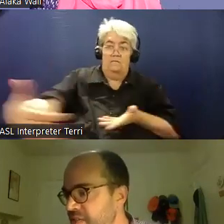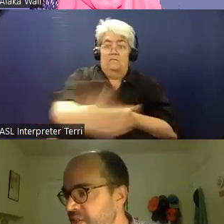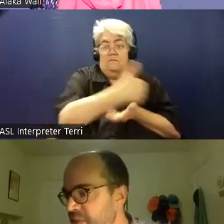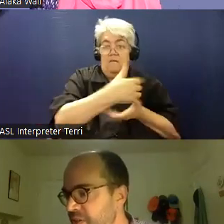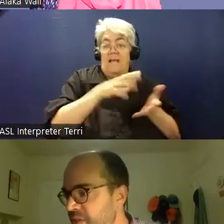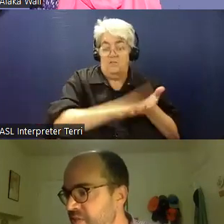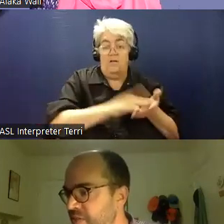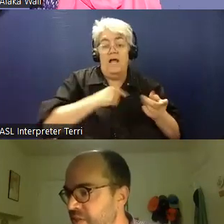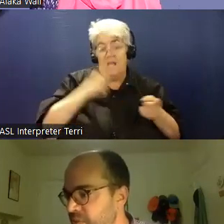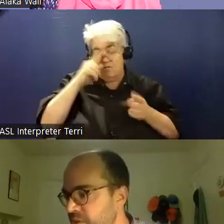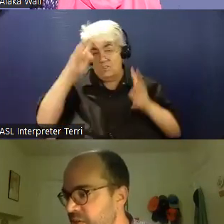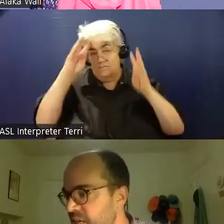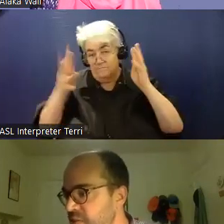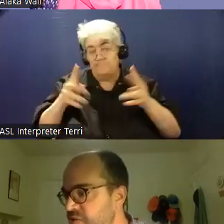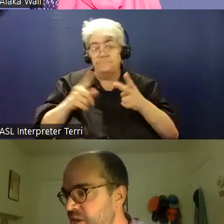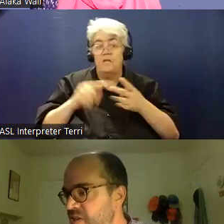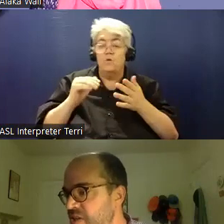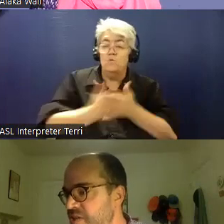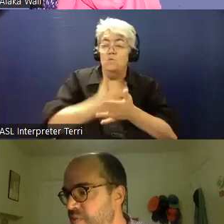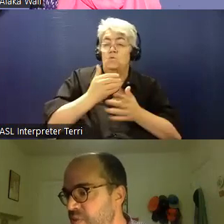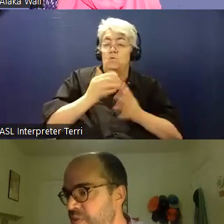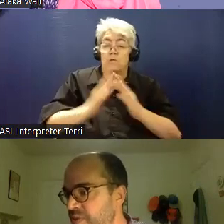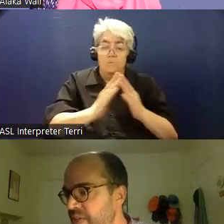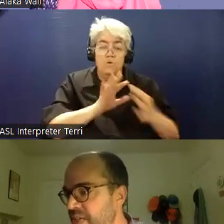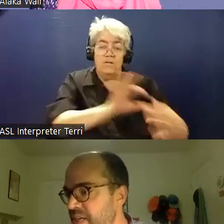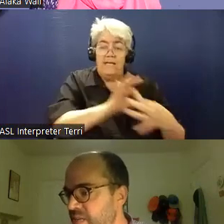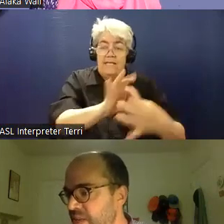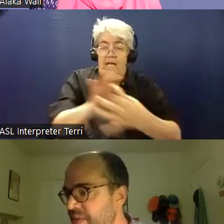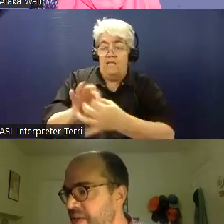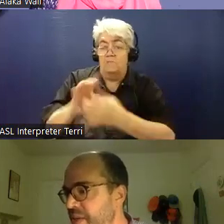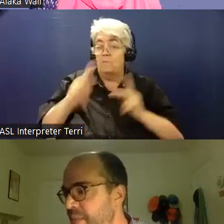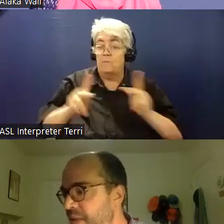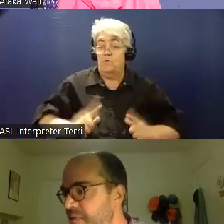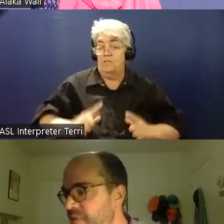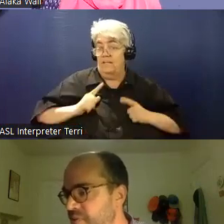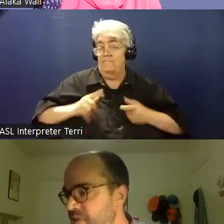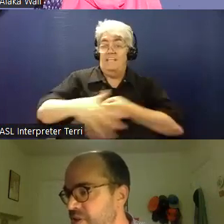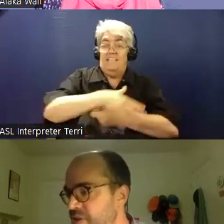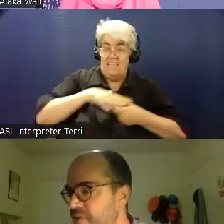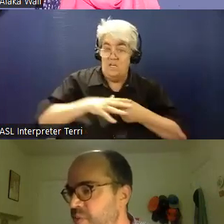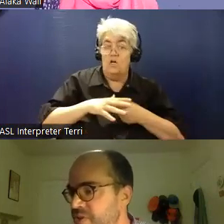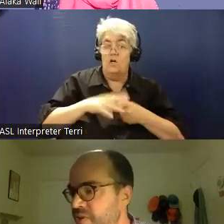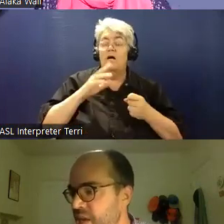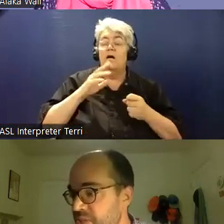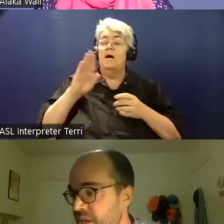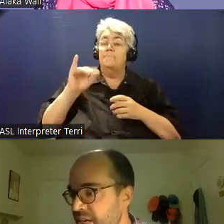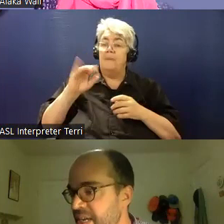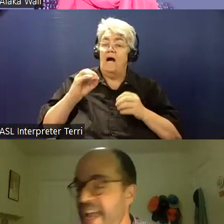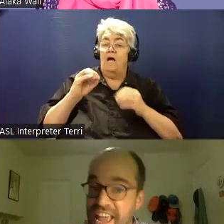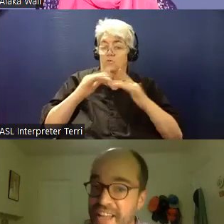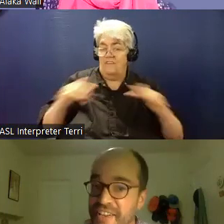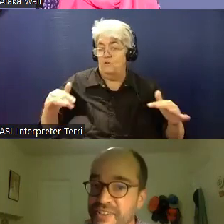to develop innovative community engagement strategies for people living in and around biodiverse regions of the Western